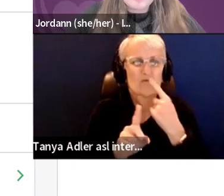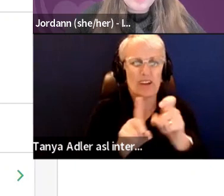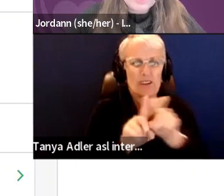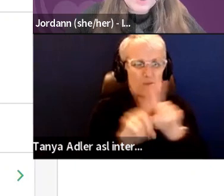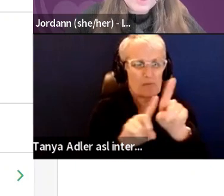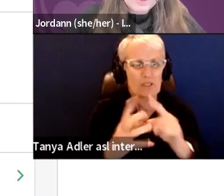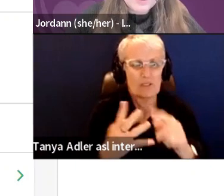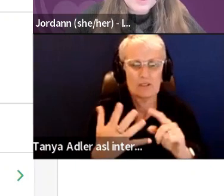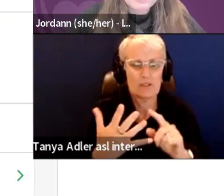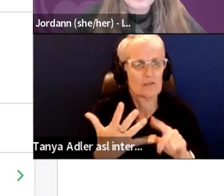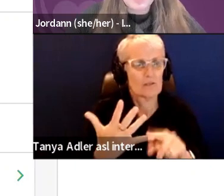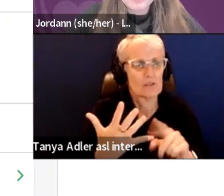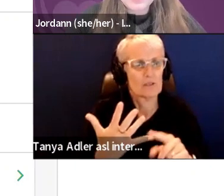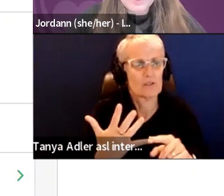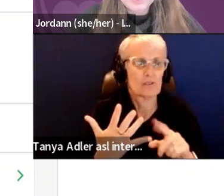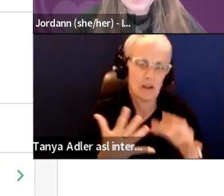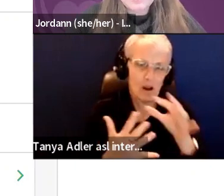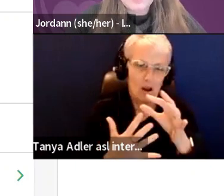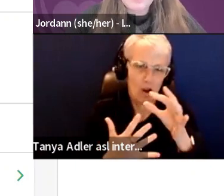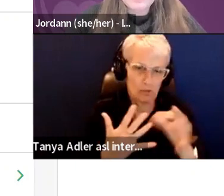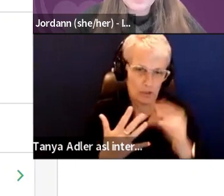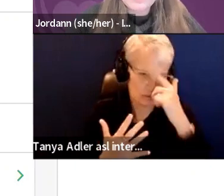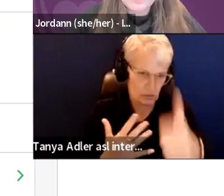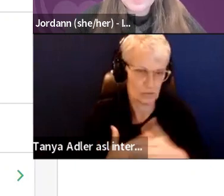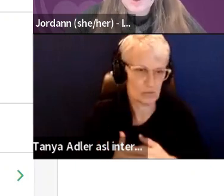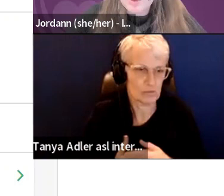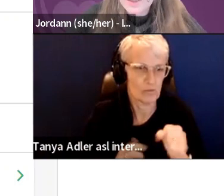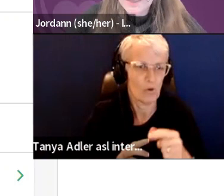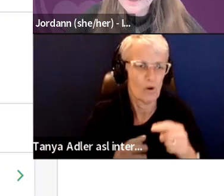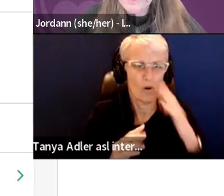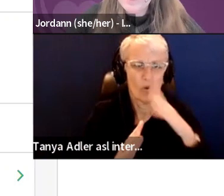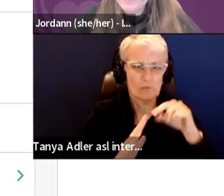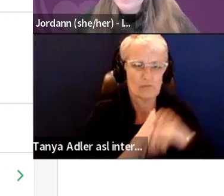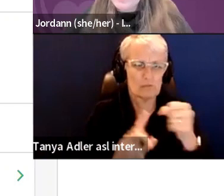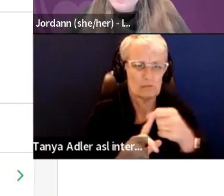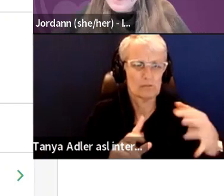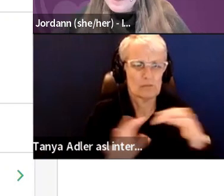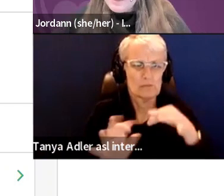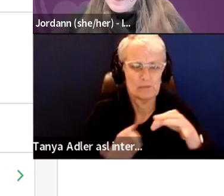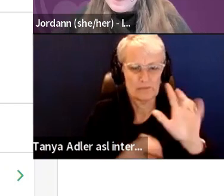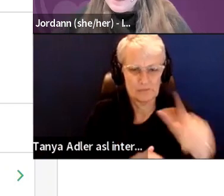called supporting documentation is an optional section that'll go into more detail in a couple slides.